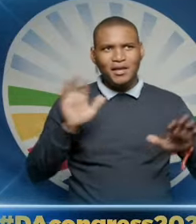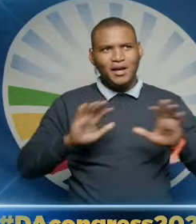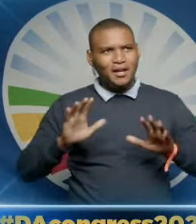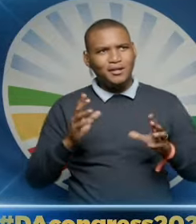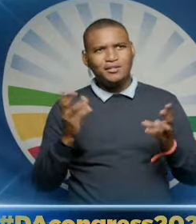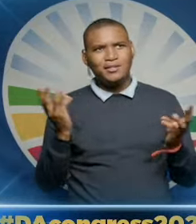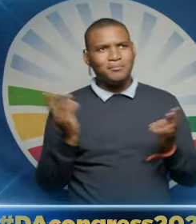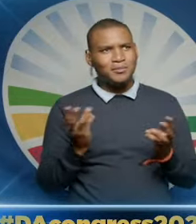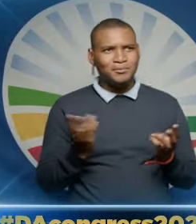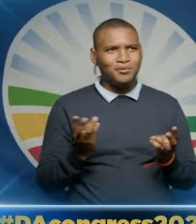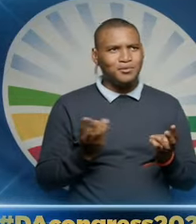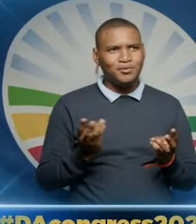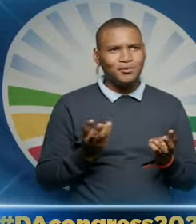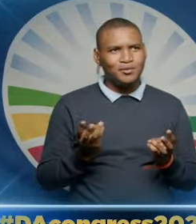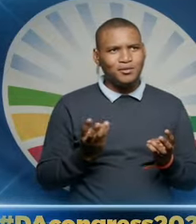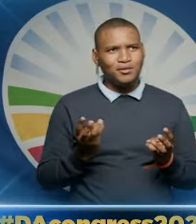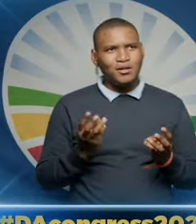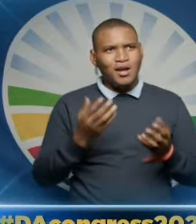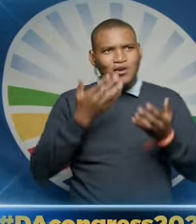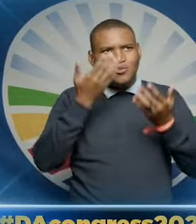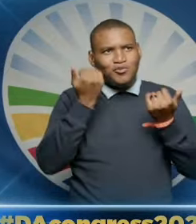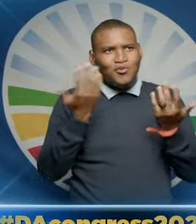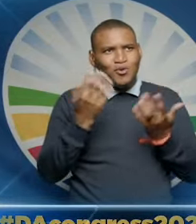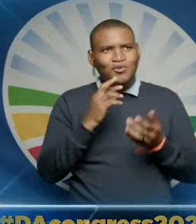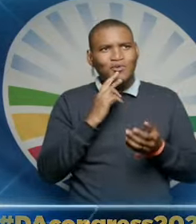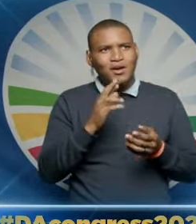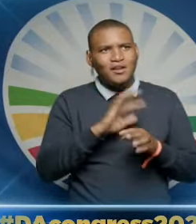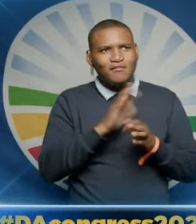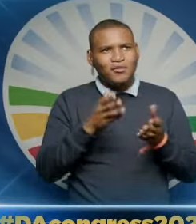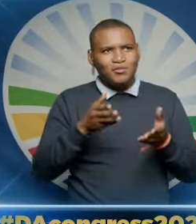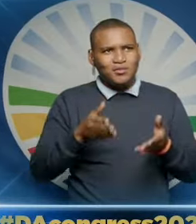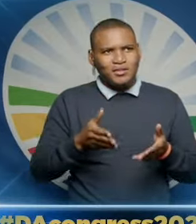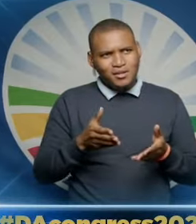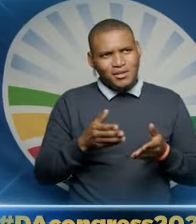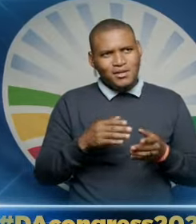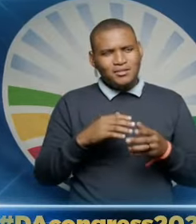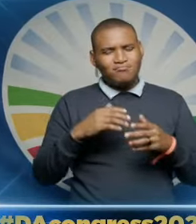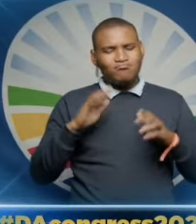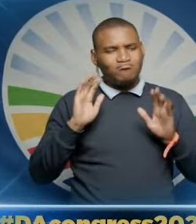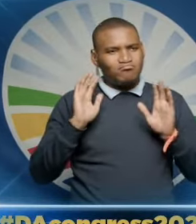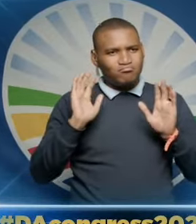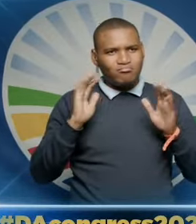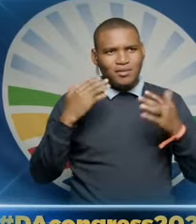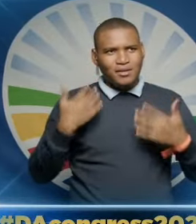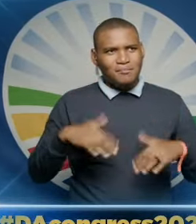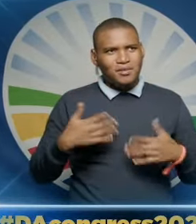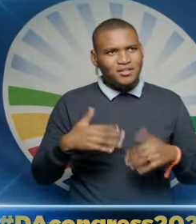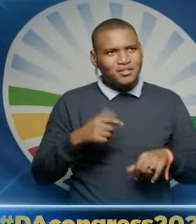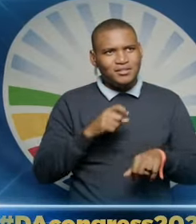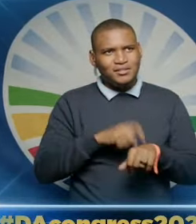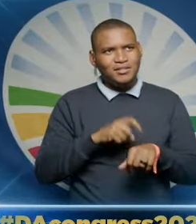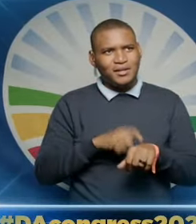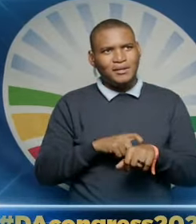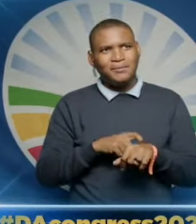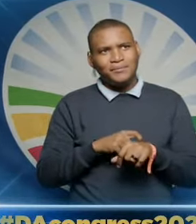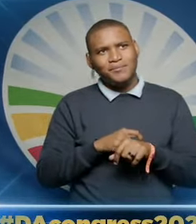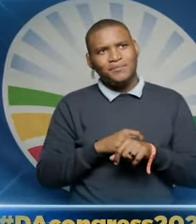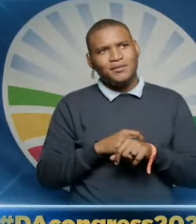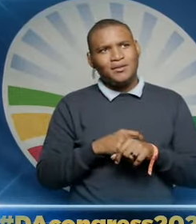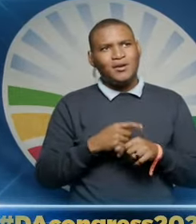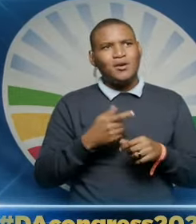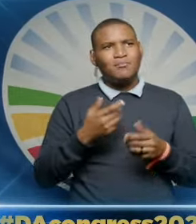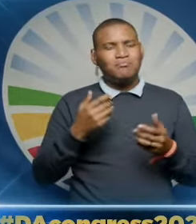people. I don't know where you are if you're not here today. It's amazing. I'm so glad that I'm here. I'm so glad that the delegates all made